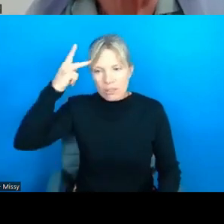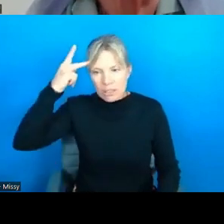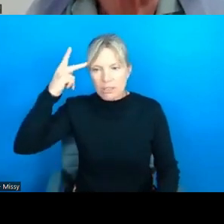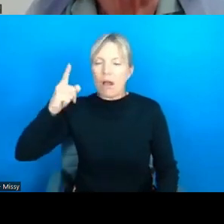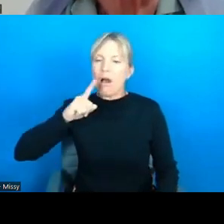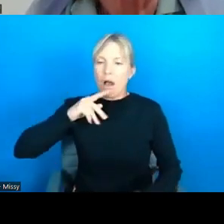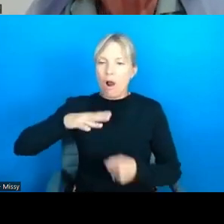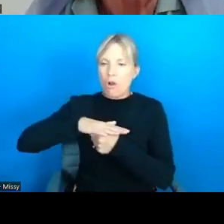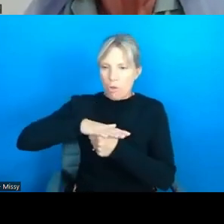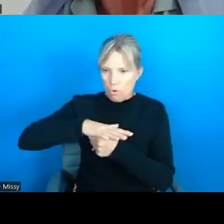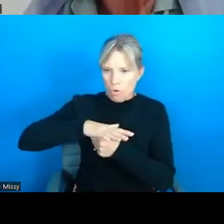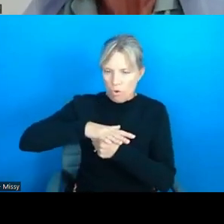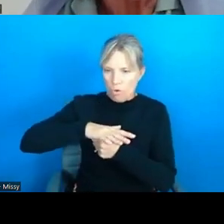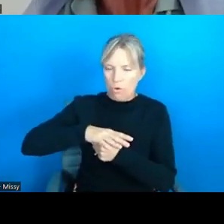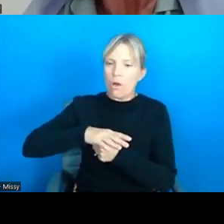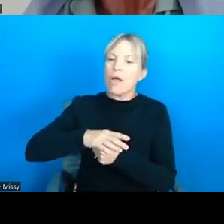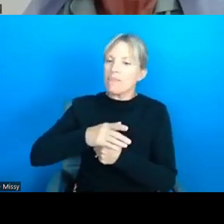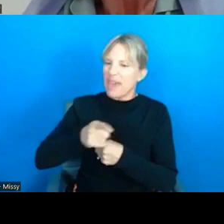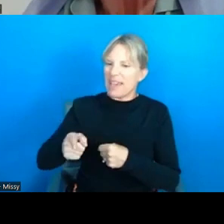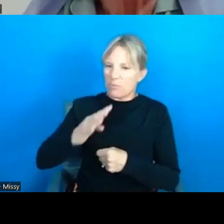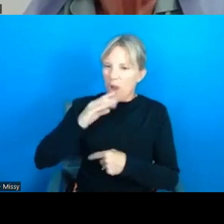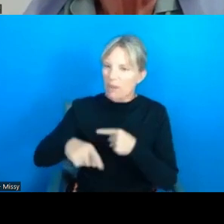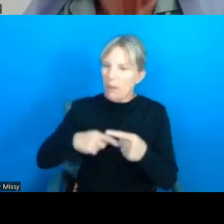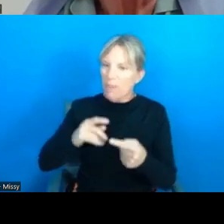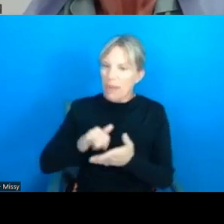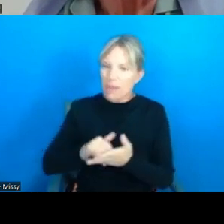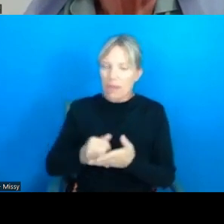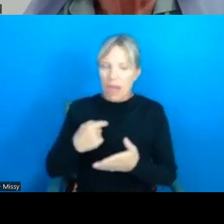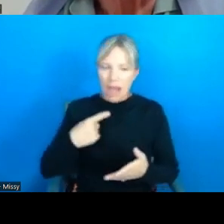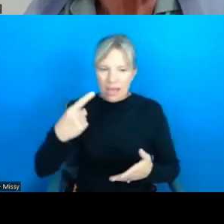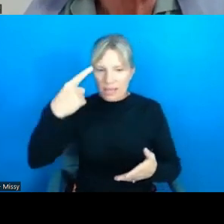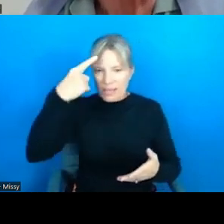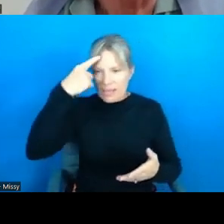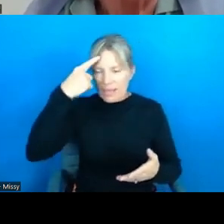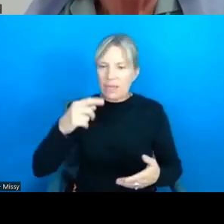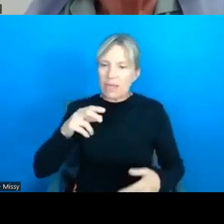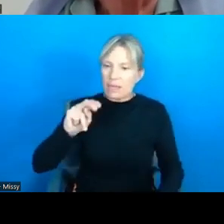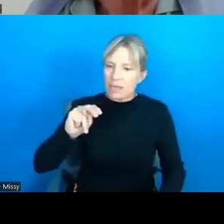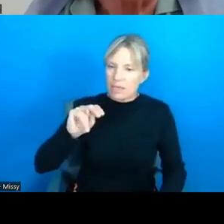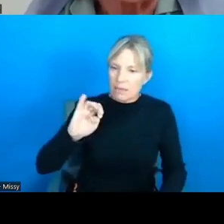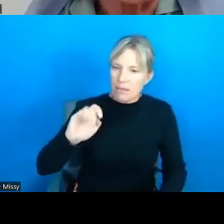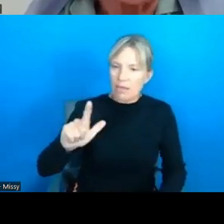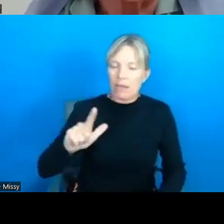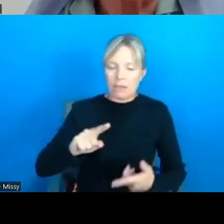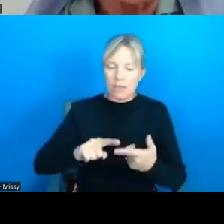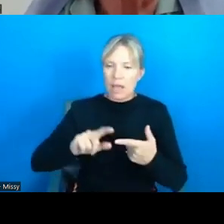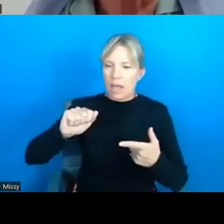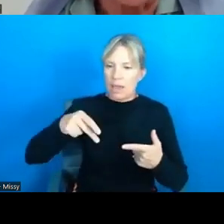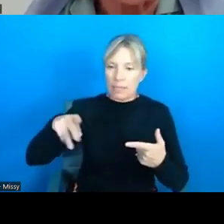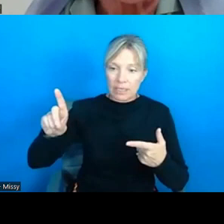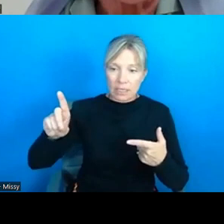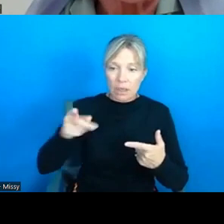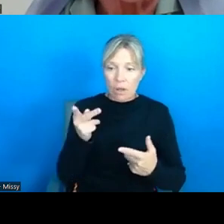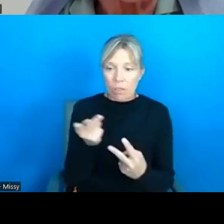keeps telling us that. And I do think that that Nickel and AAPD are very strong leaders